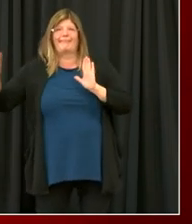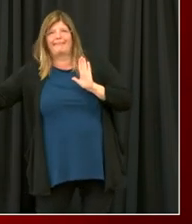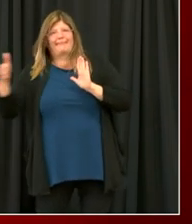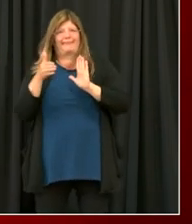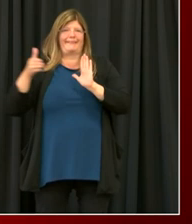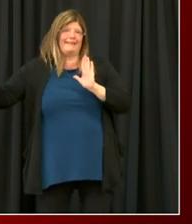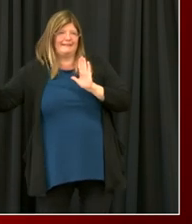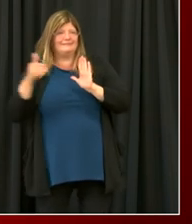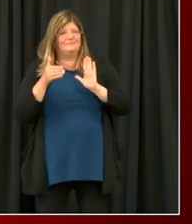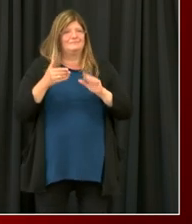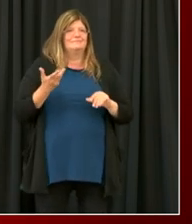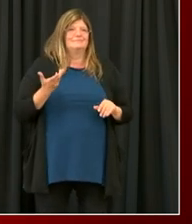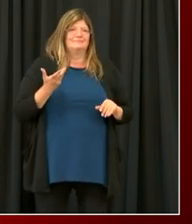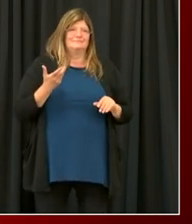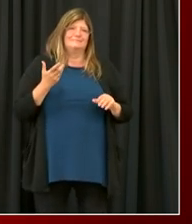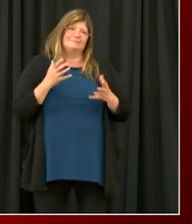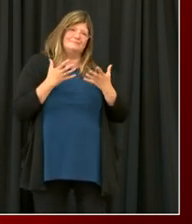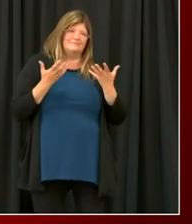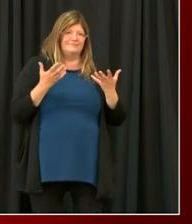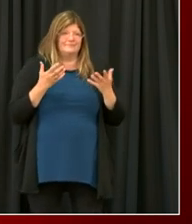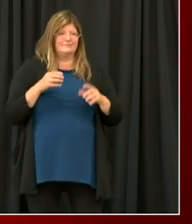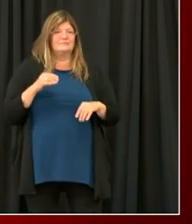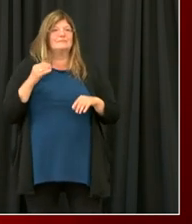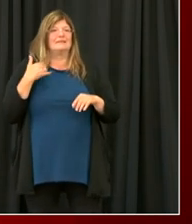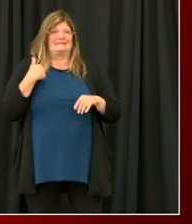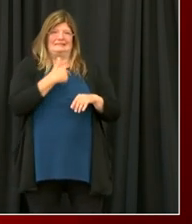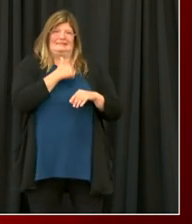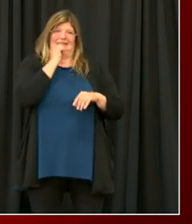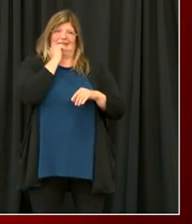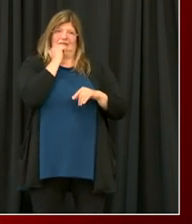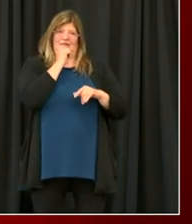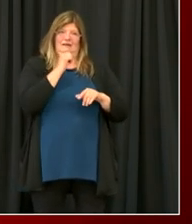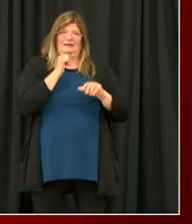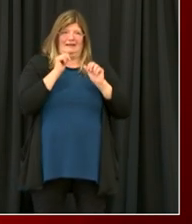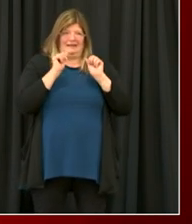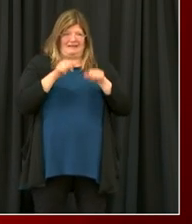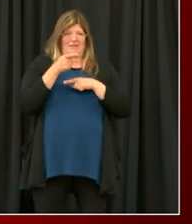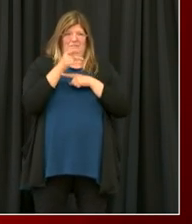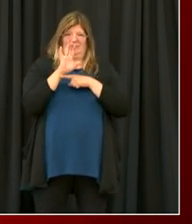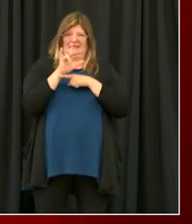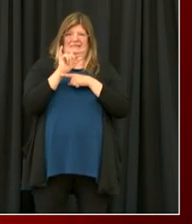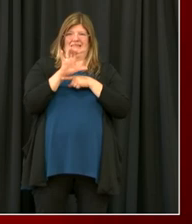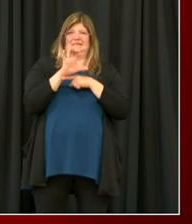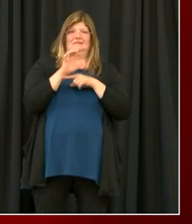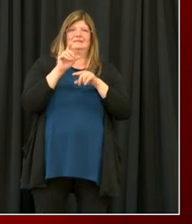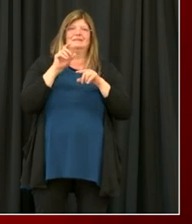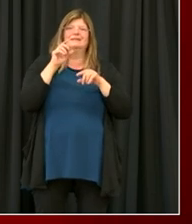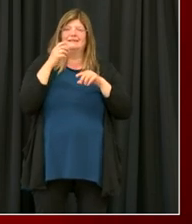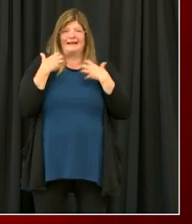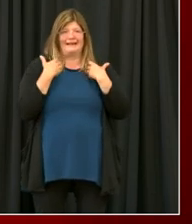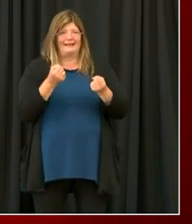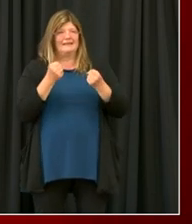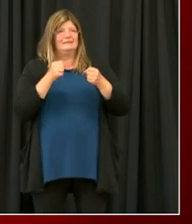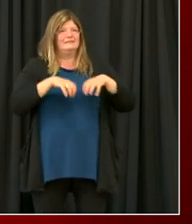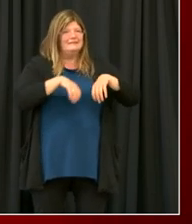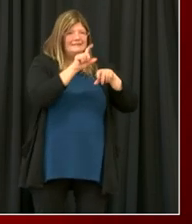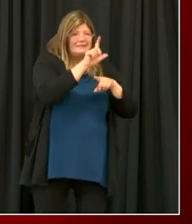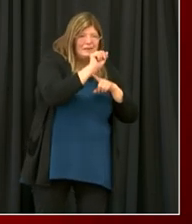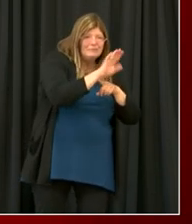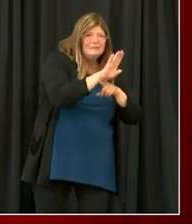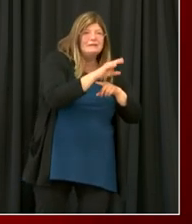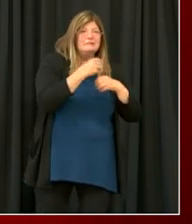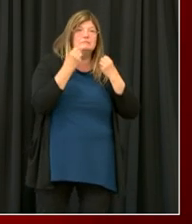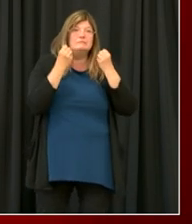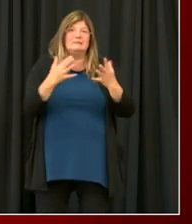We talked a lot about what the daily capacity is of the public health lab. As you can imagine, when we have this many tests